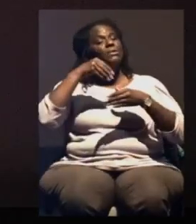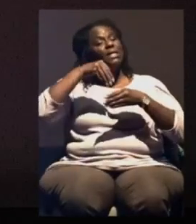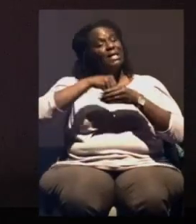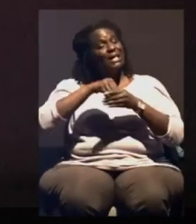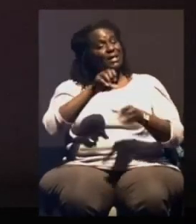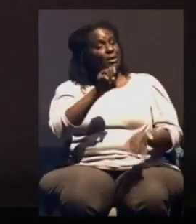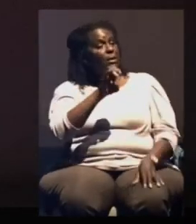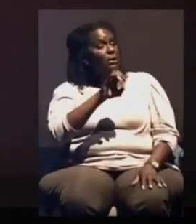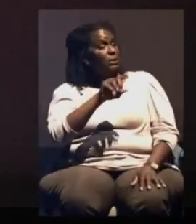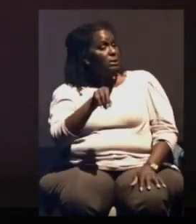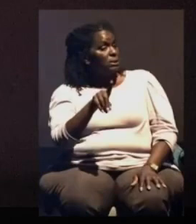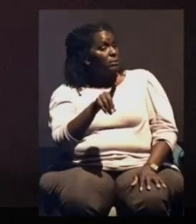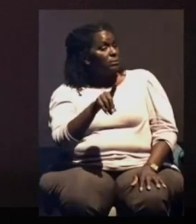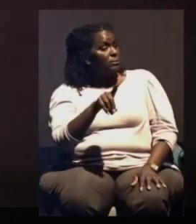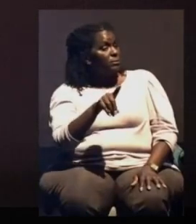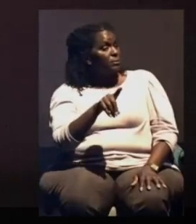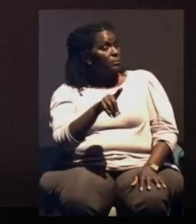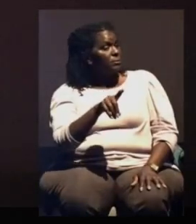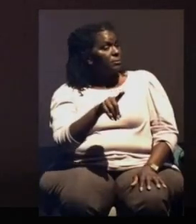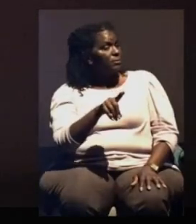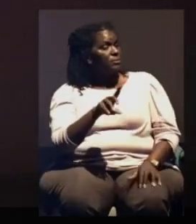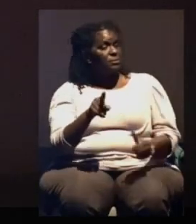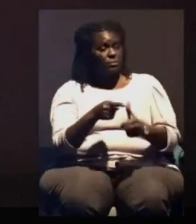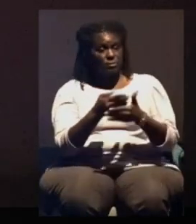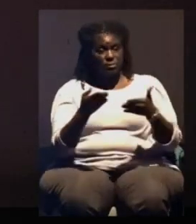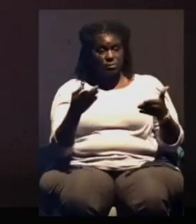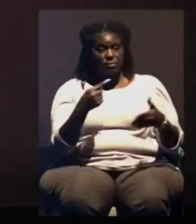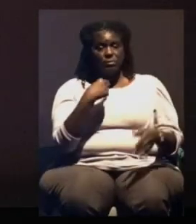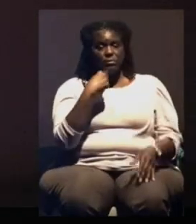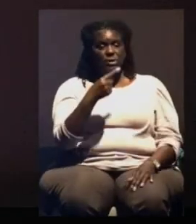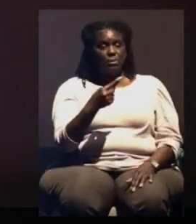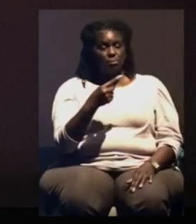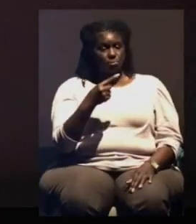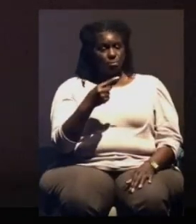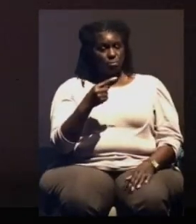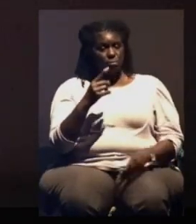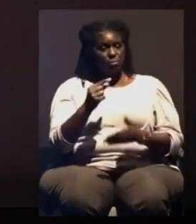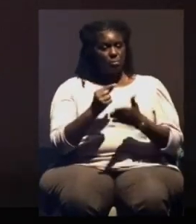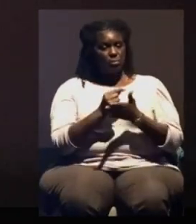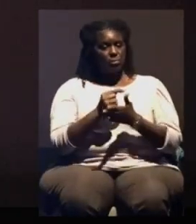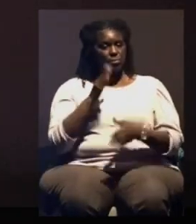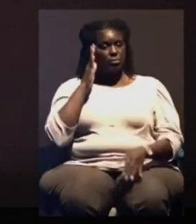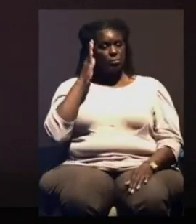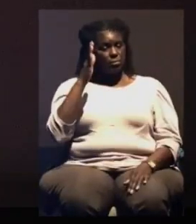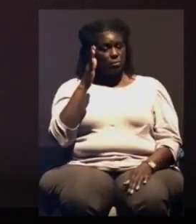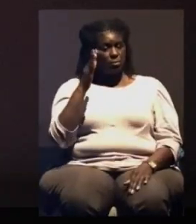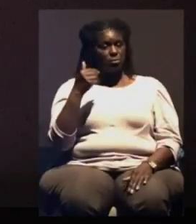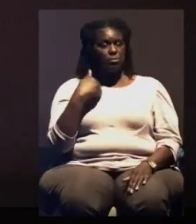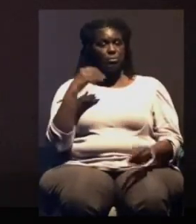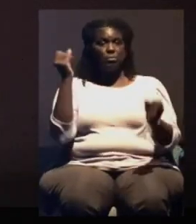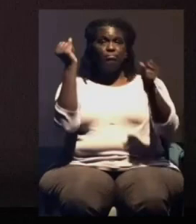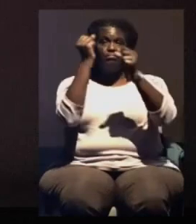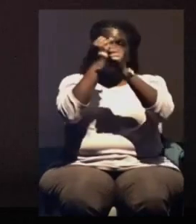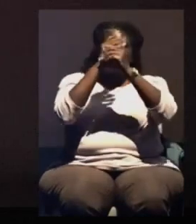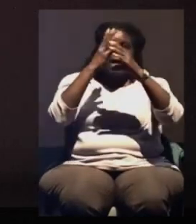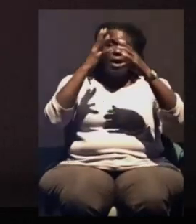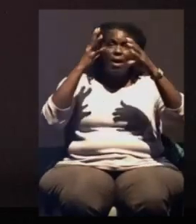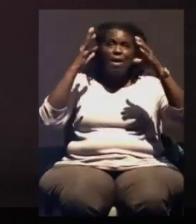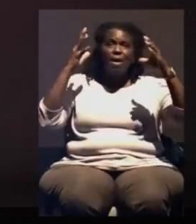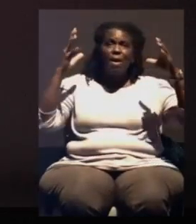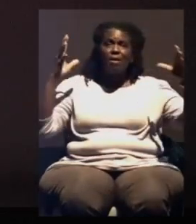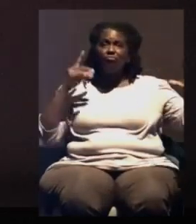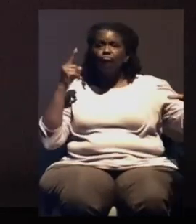okay? So what's the first thing they always tell you in a commencement address? Have a big dream. Have a big